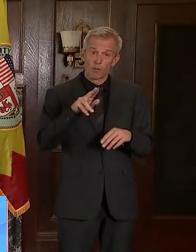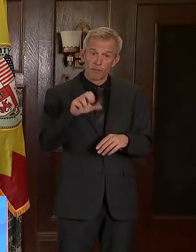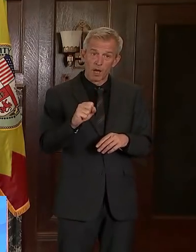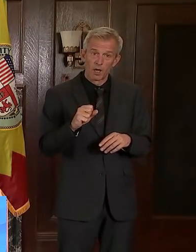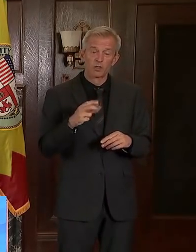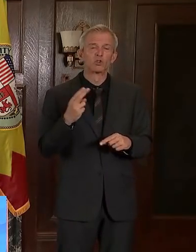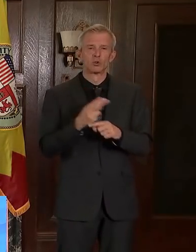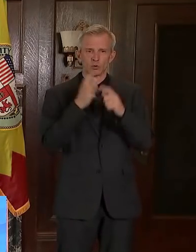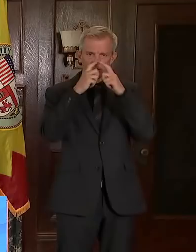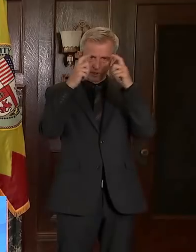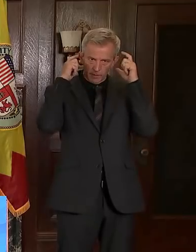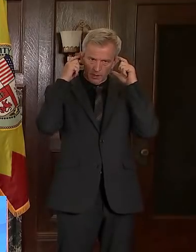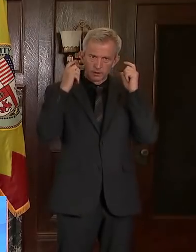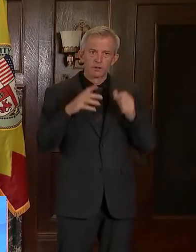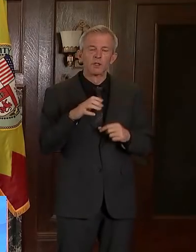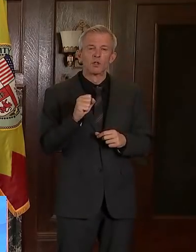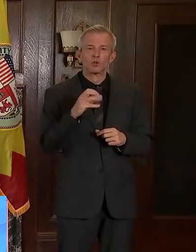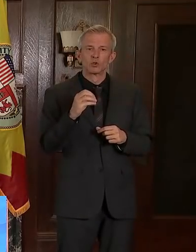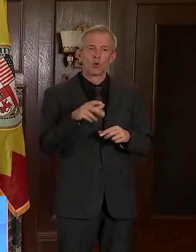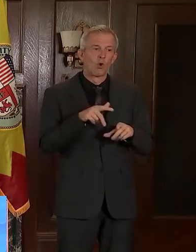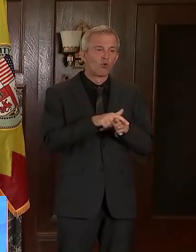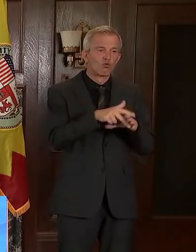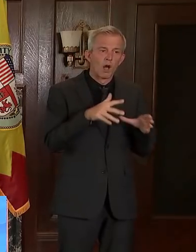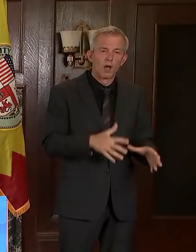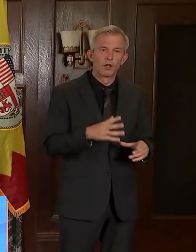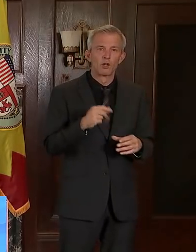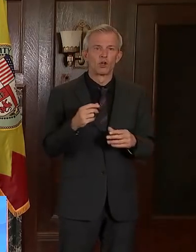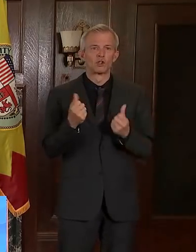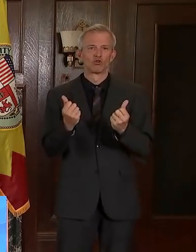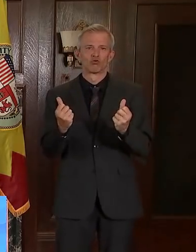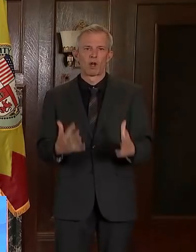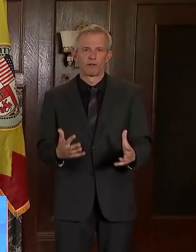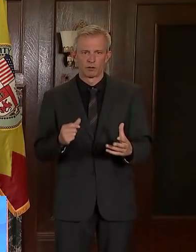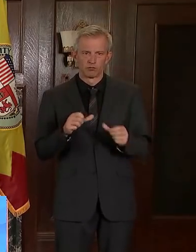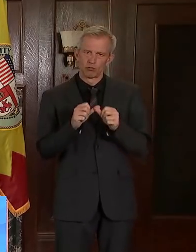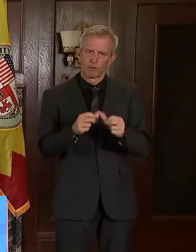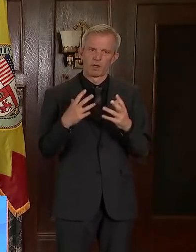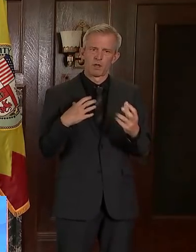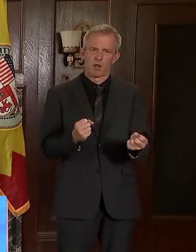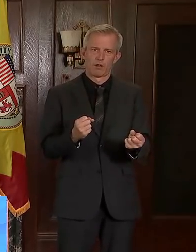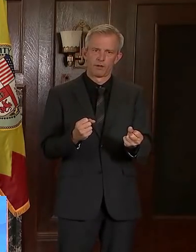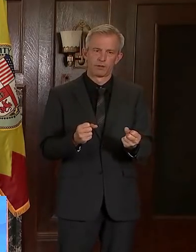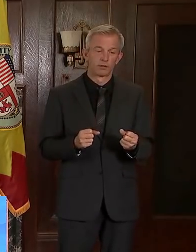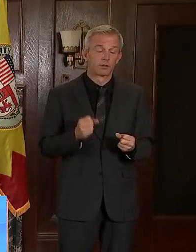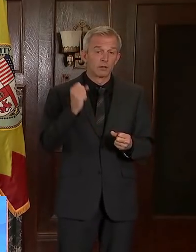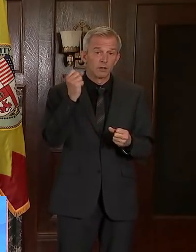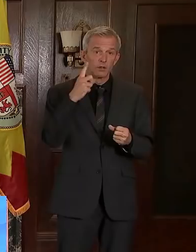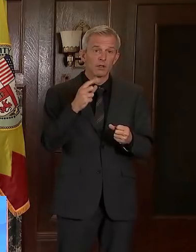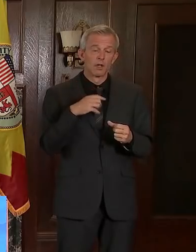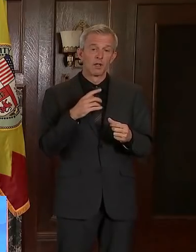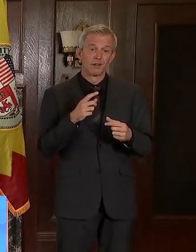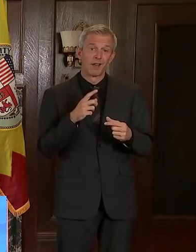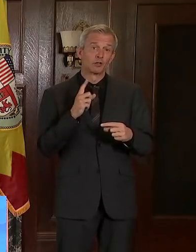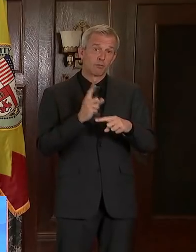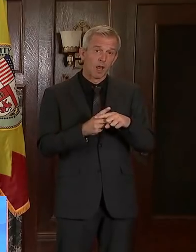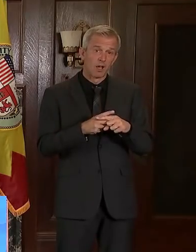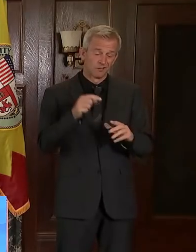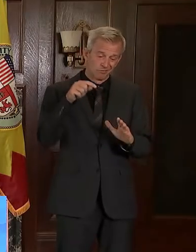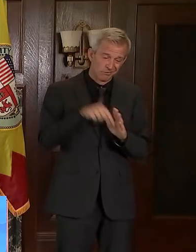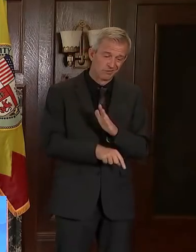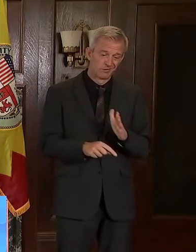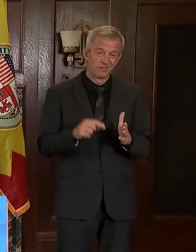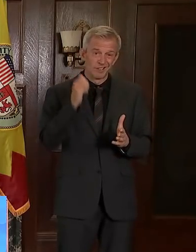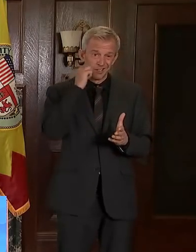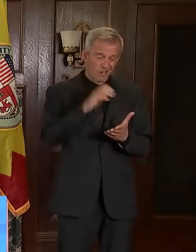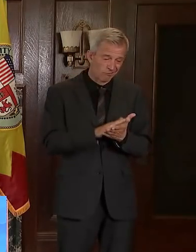that other riders and bus operators can stay healthy. This measure is in addition to intensive daily cleanings, backdoor